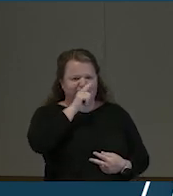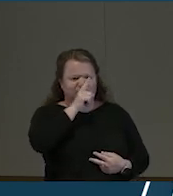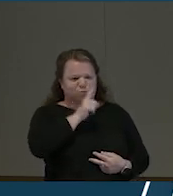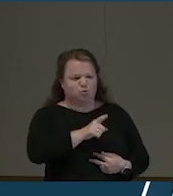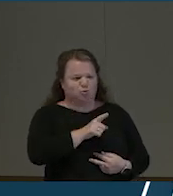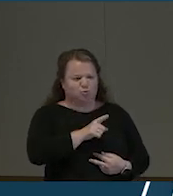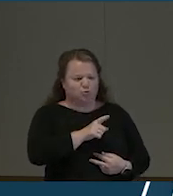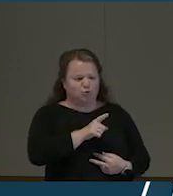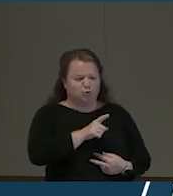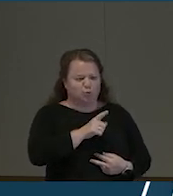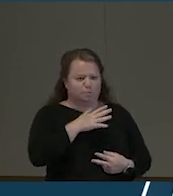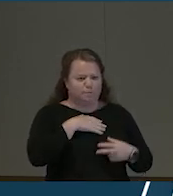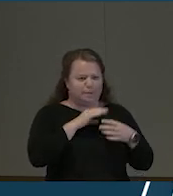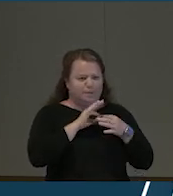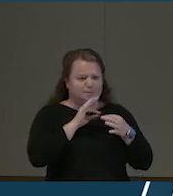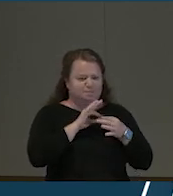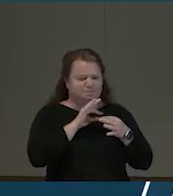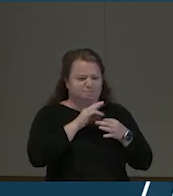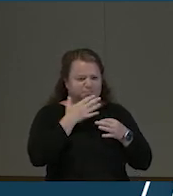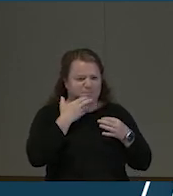best solution.